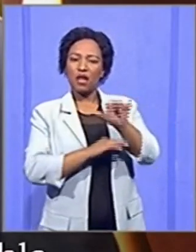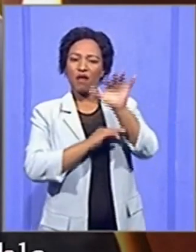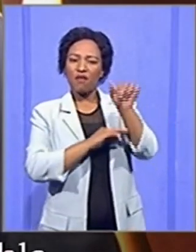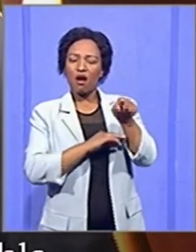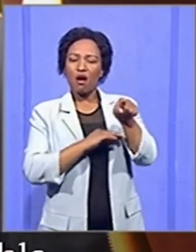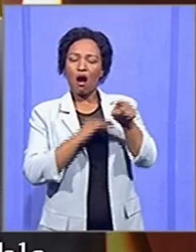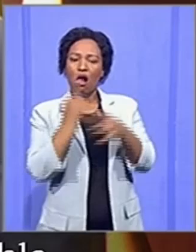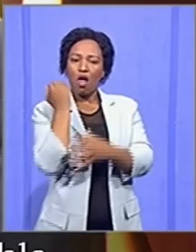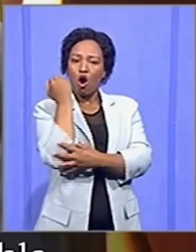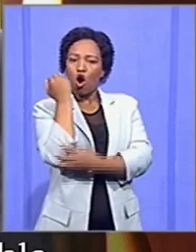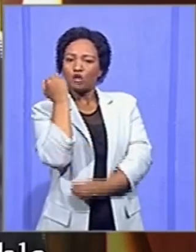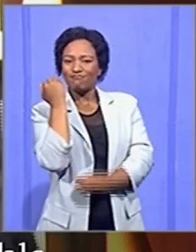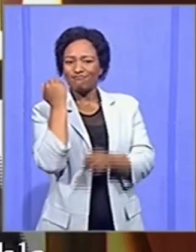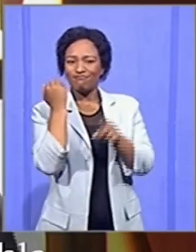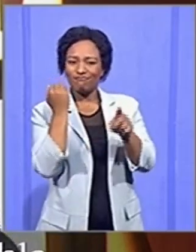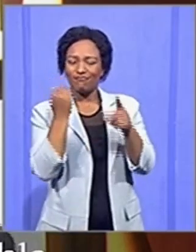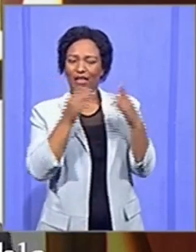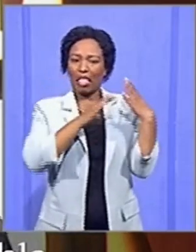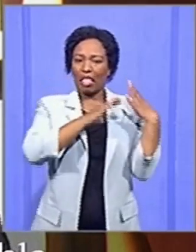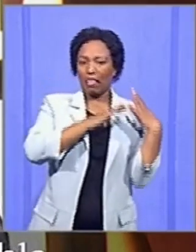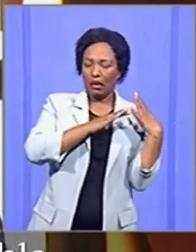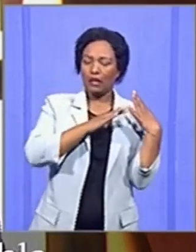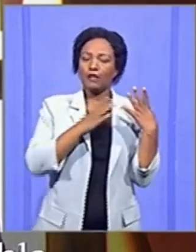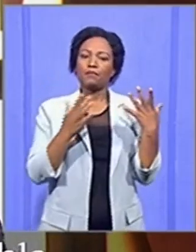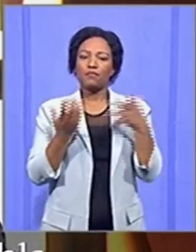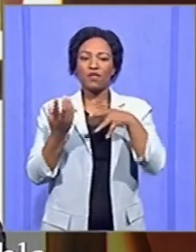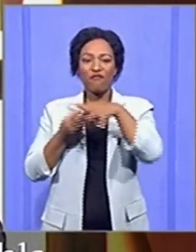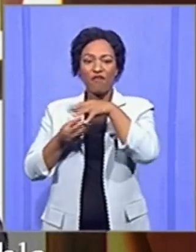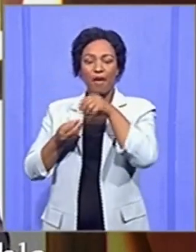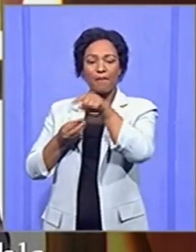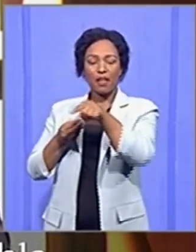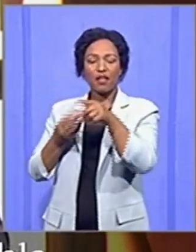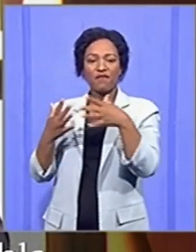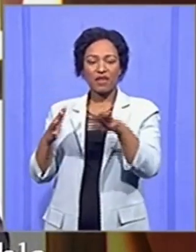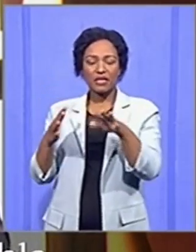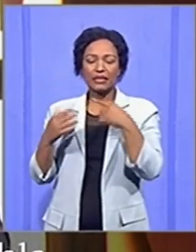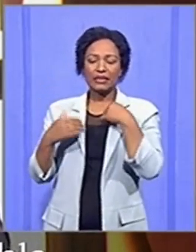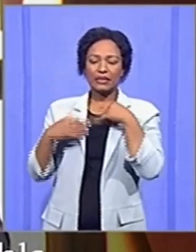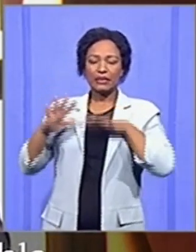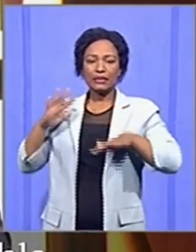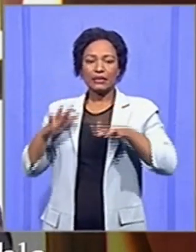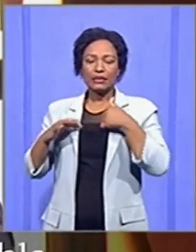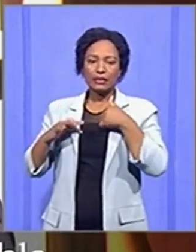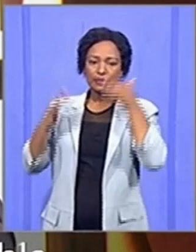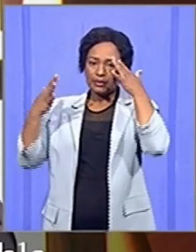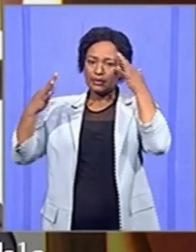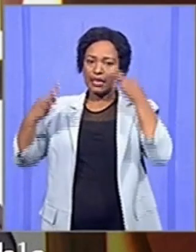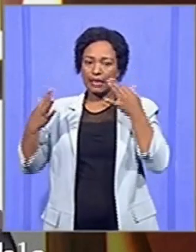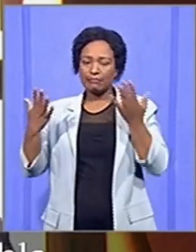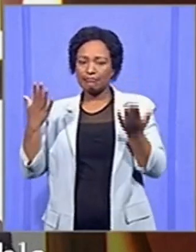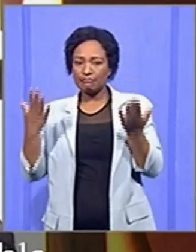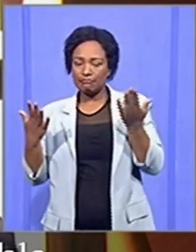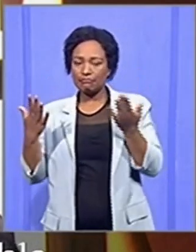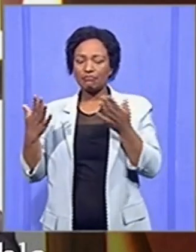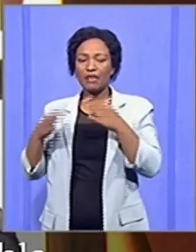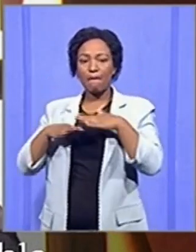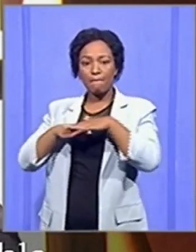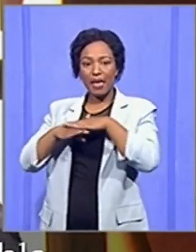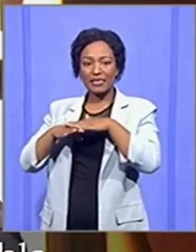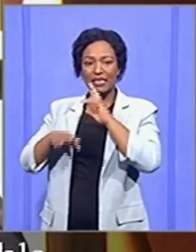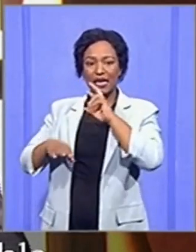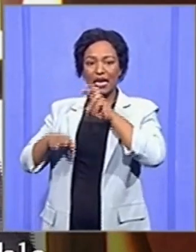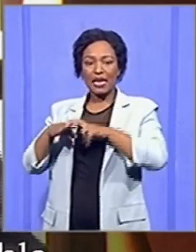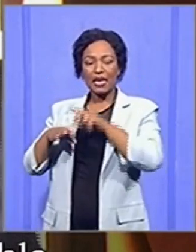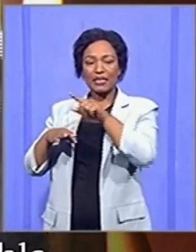society for a long period. Families have faced agonizing decisions, sometimes having to choose between basic